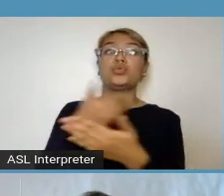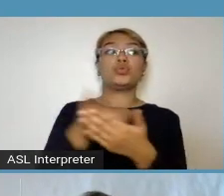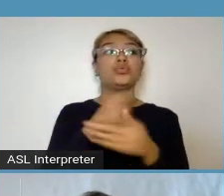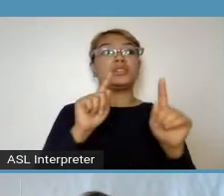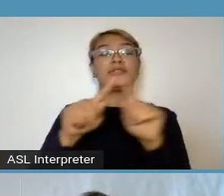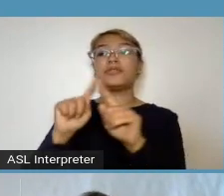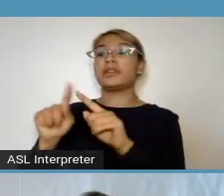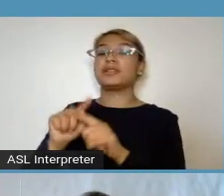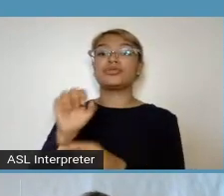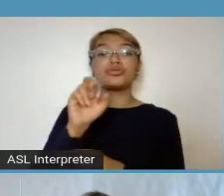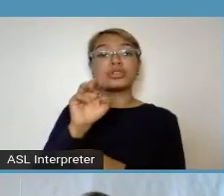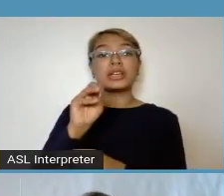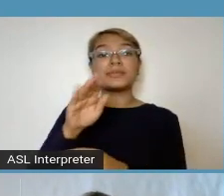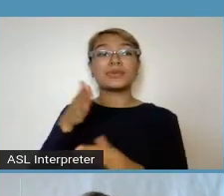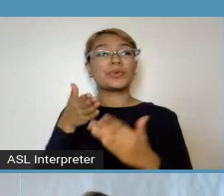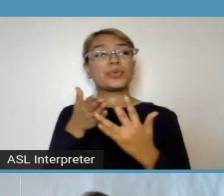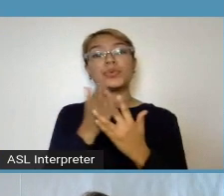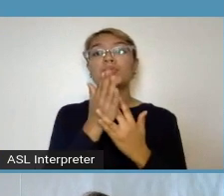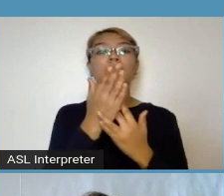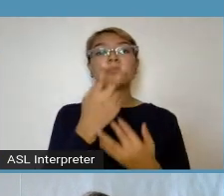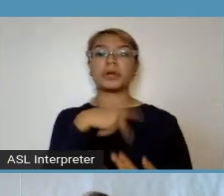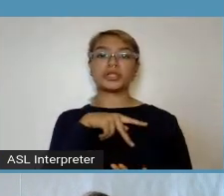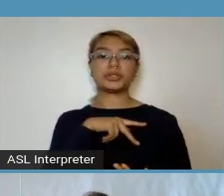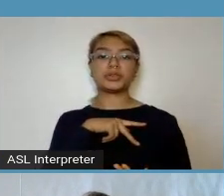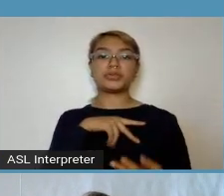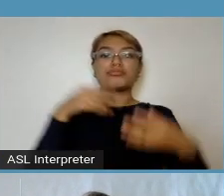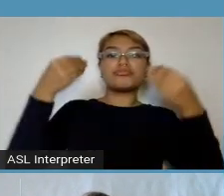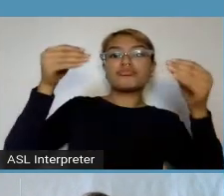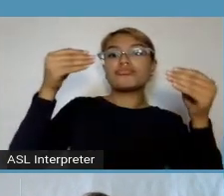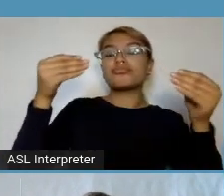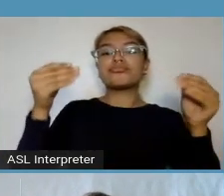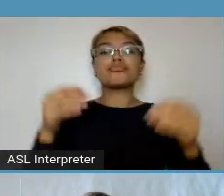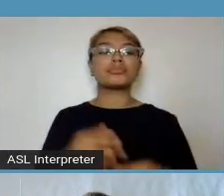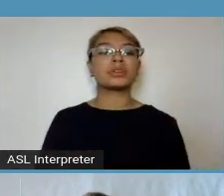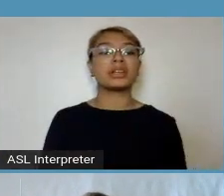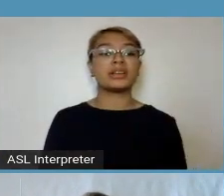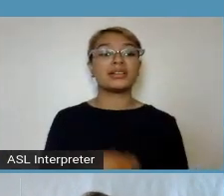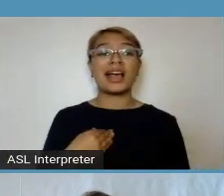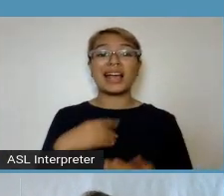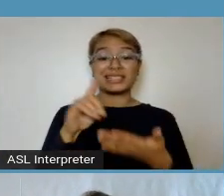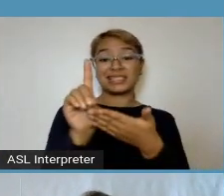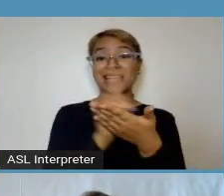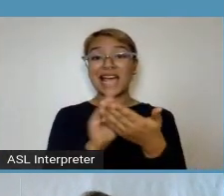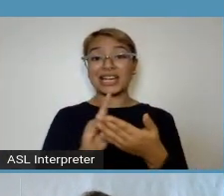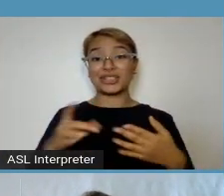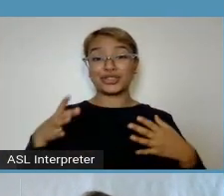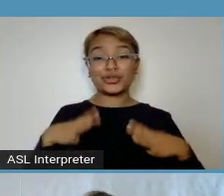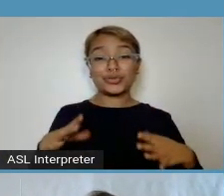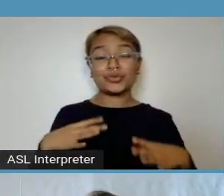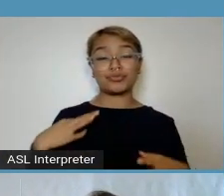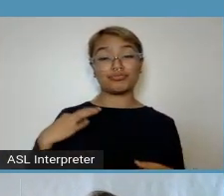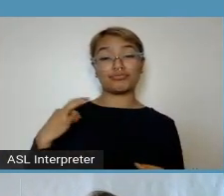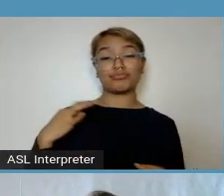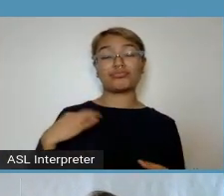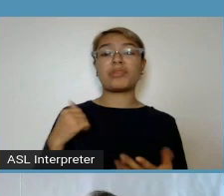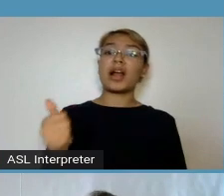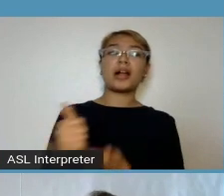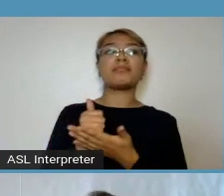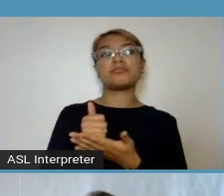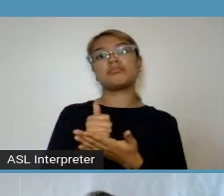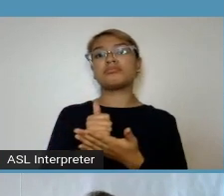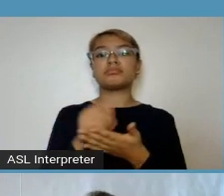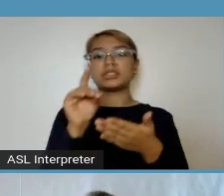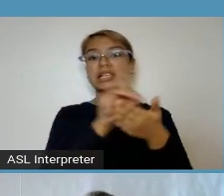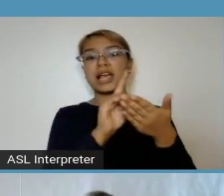through personalized merch stores. So I designed this shirt and had helped designing a few others.